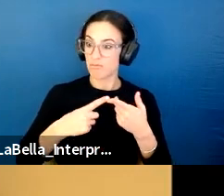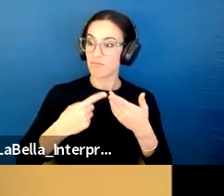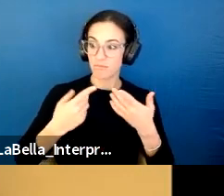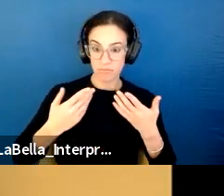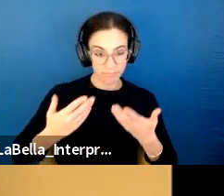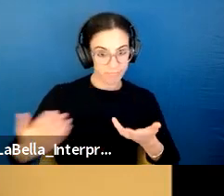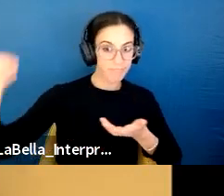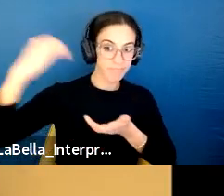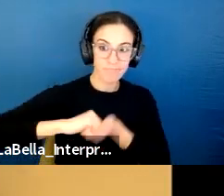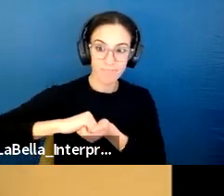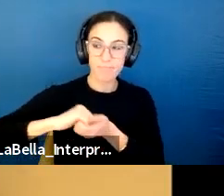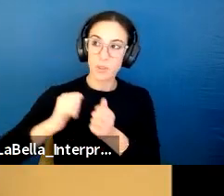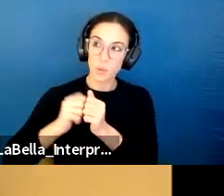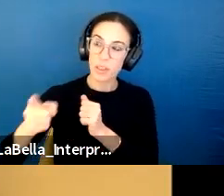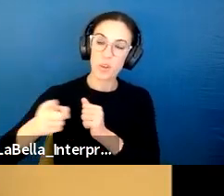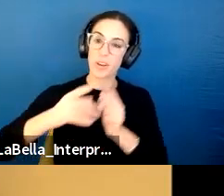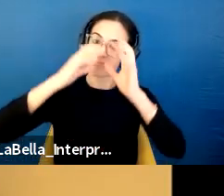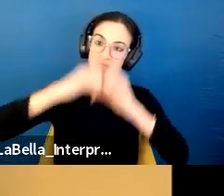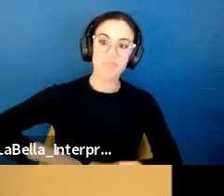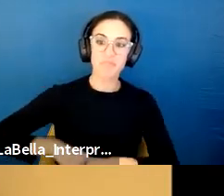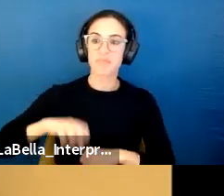dismantling eugenics from the inside out.